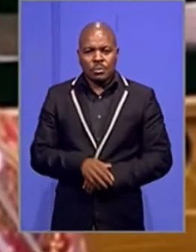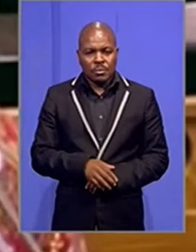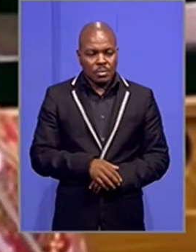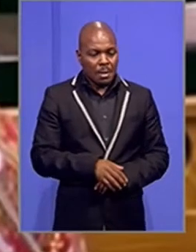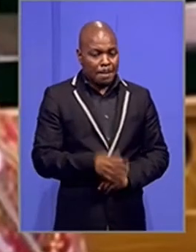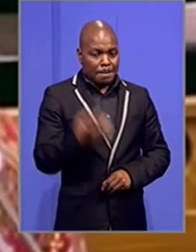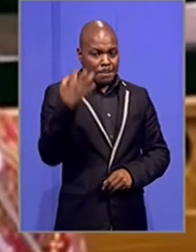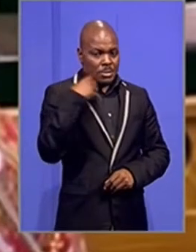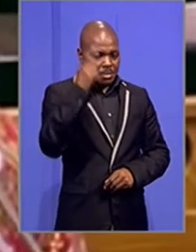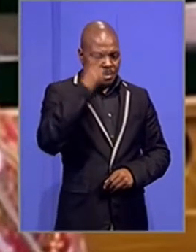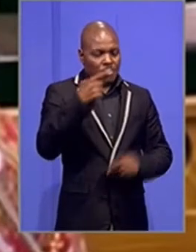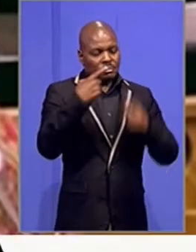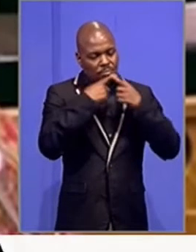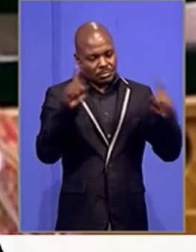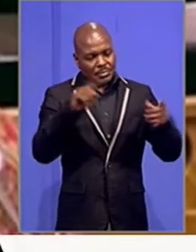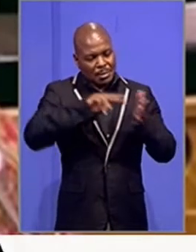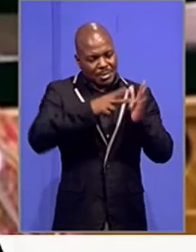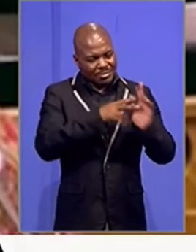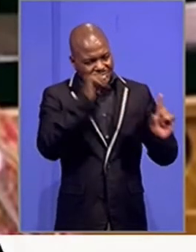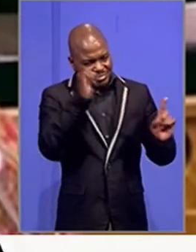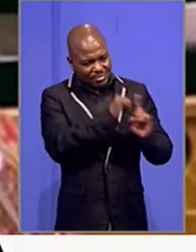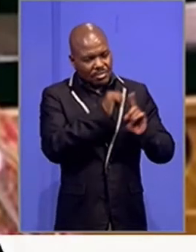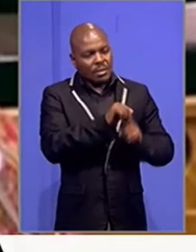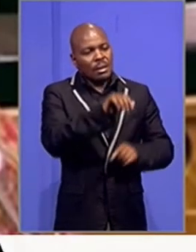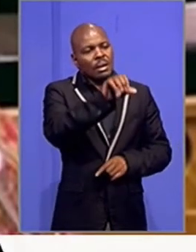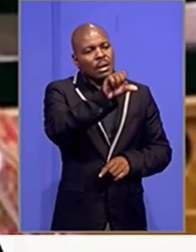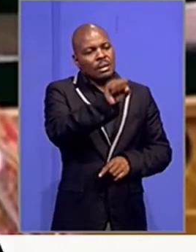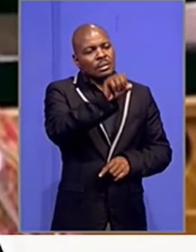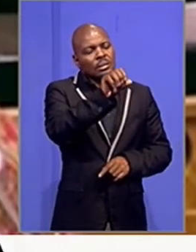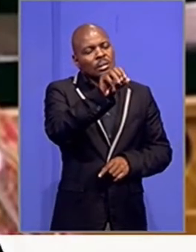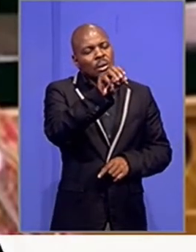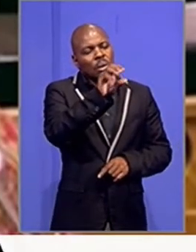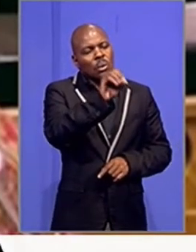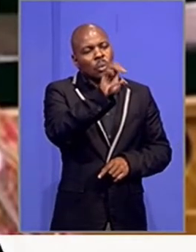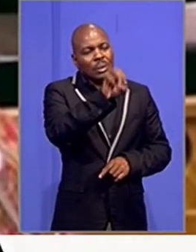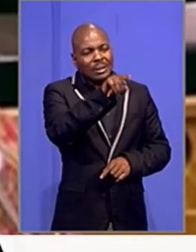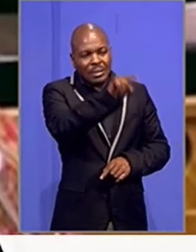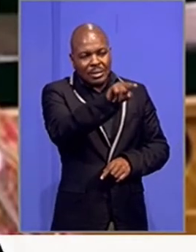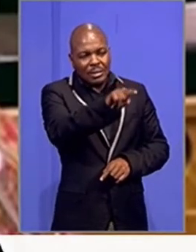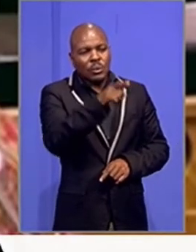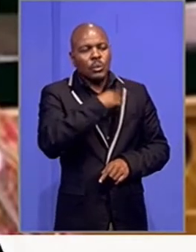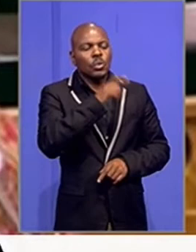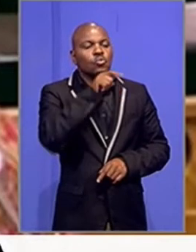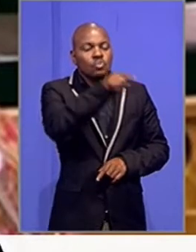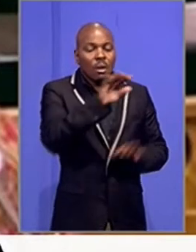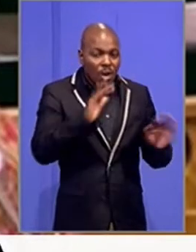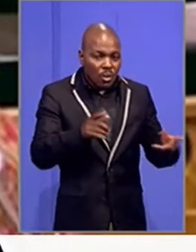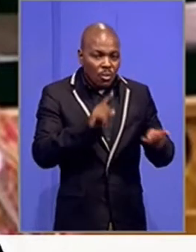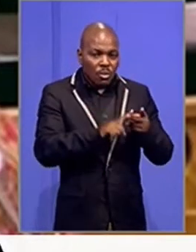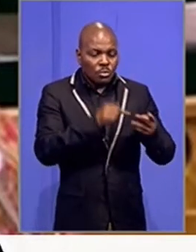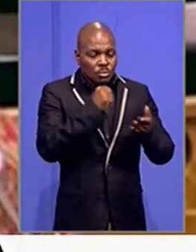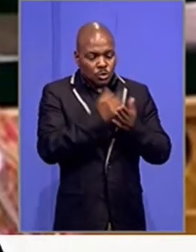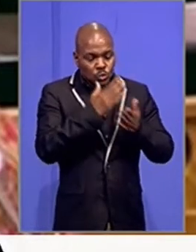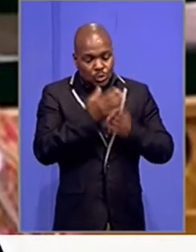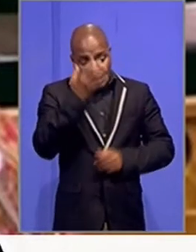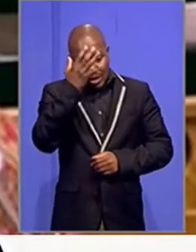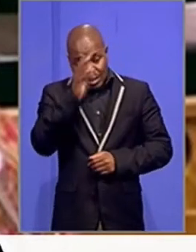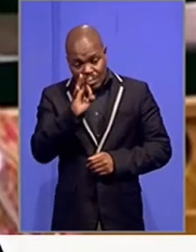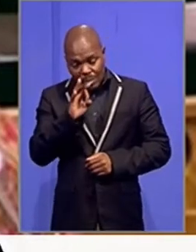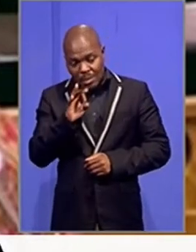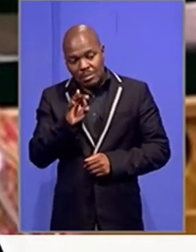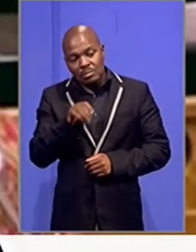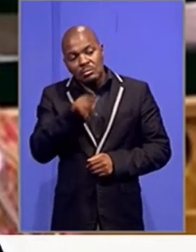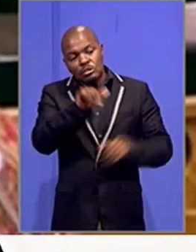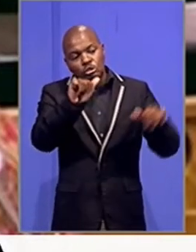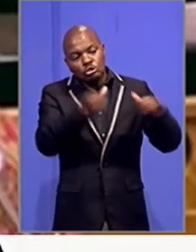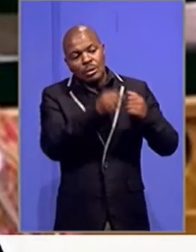of how the SOEs are going to be utilised, stabilised firstly, and how the governance challenges facing SOEs are